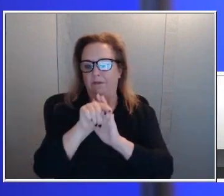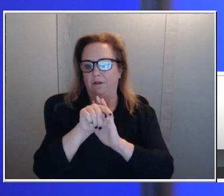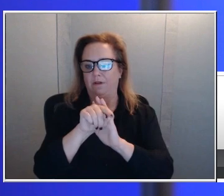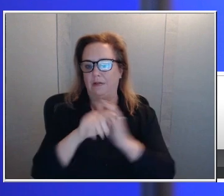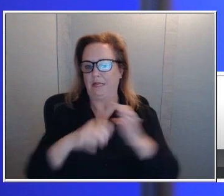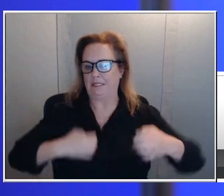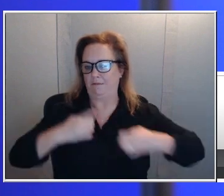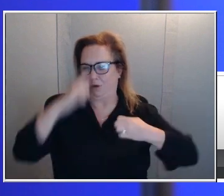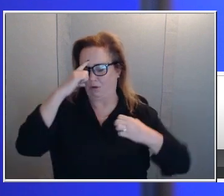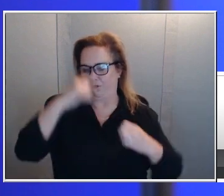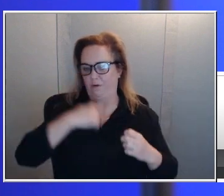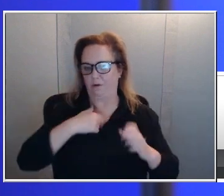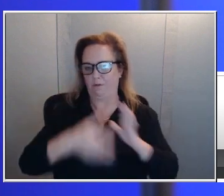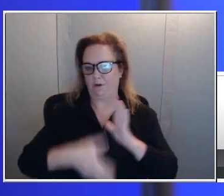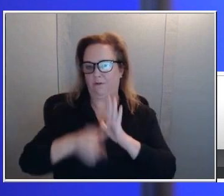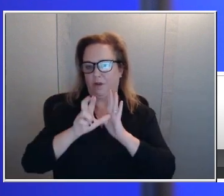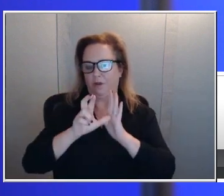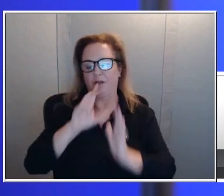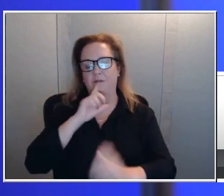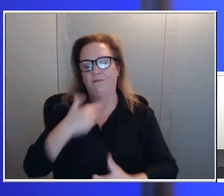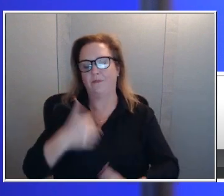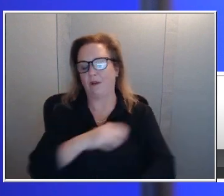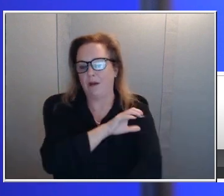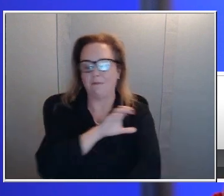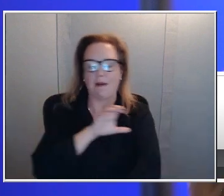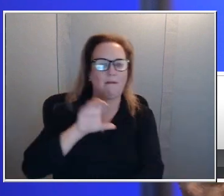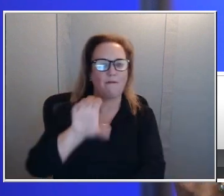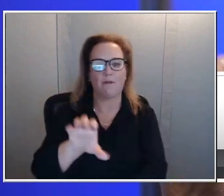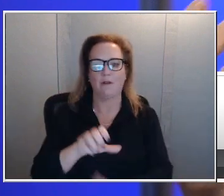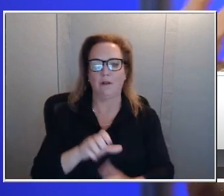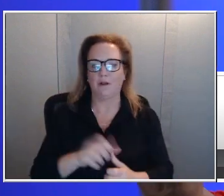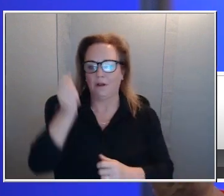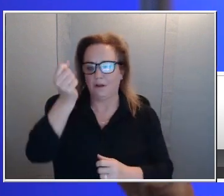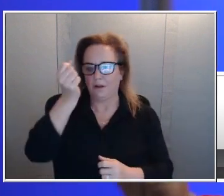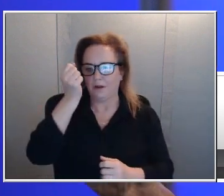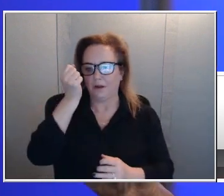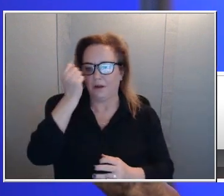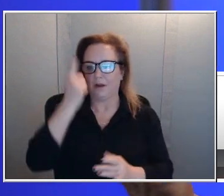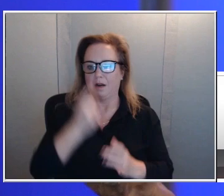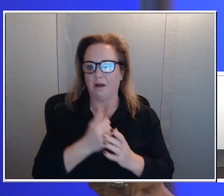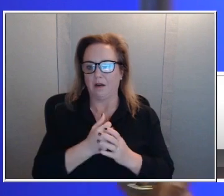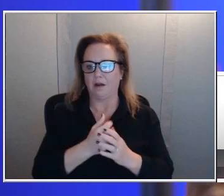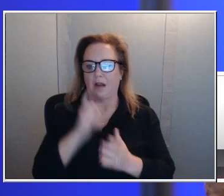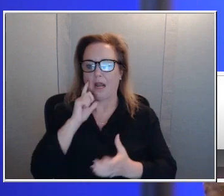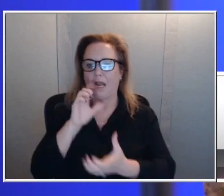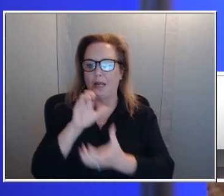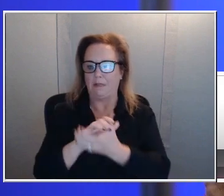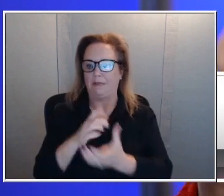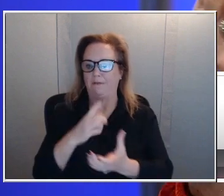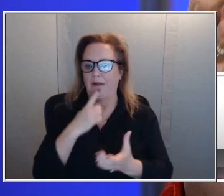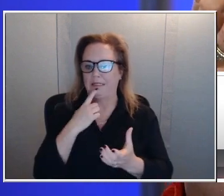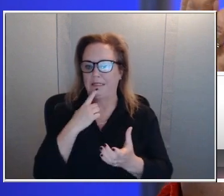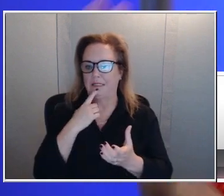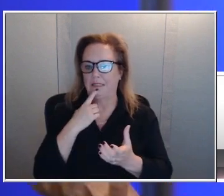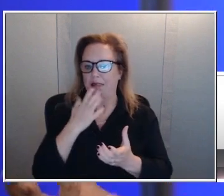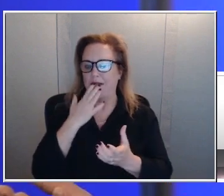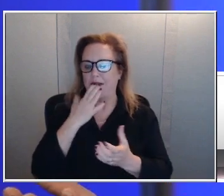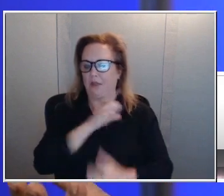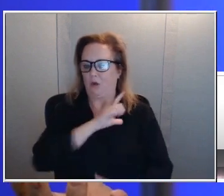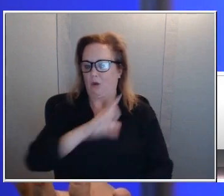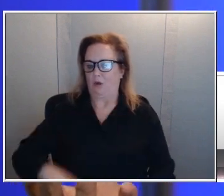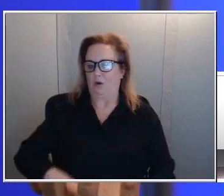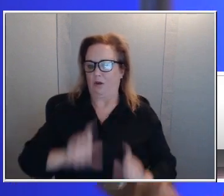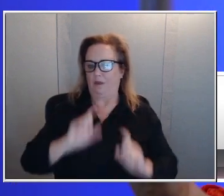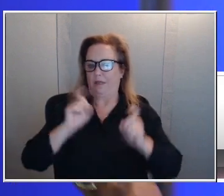for me to review and powerful. And you understand, I believe when I say, thank you, Lord, for the gift of the